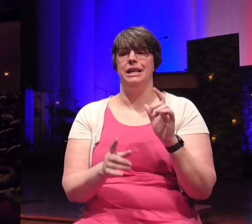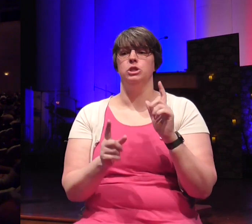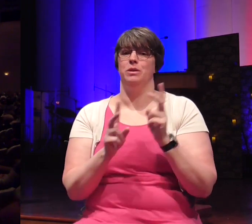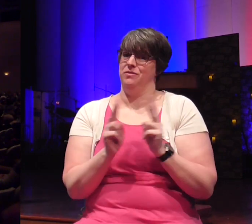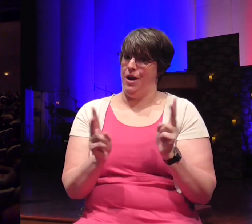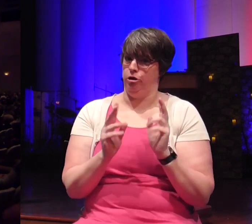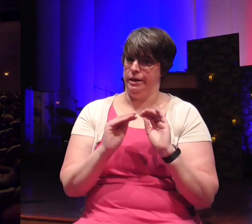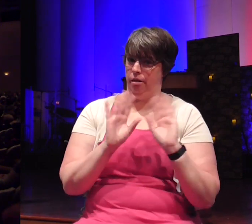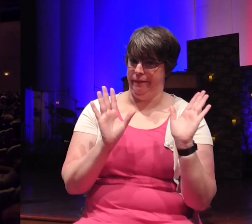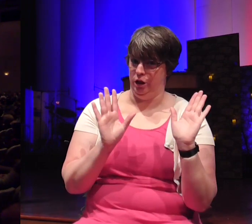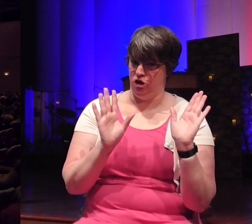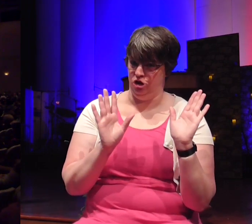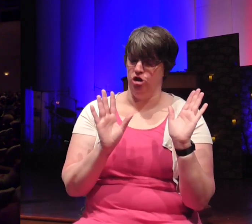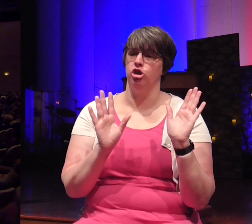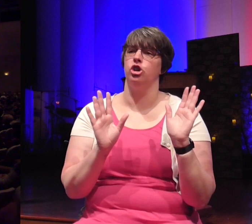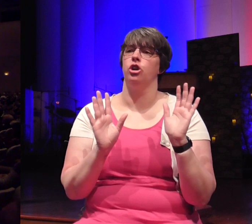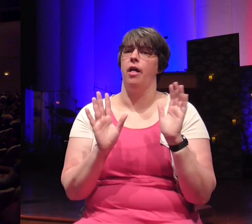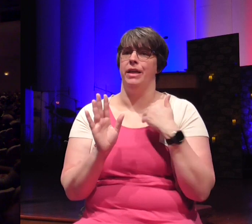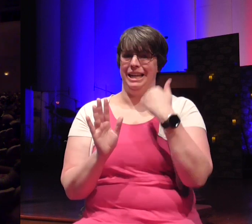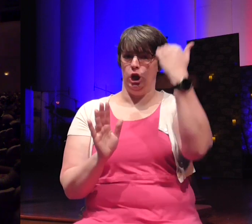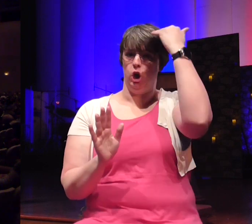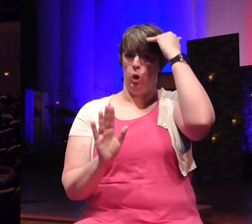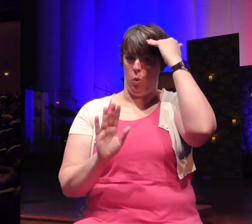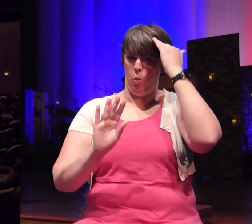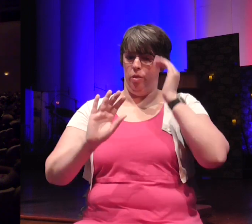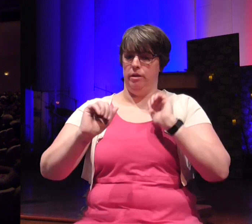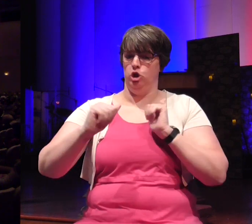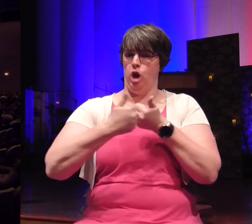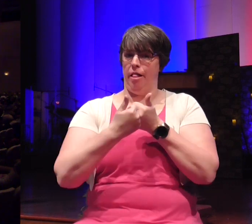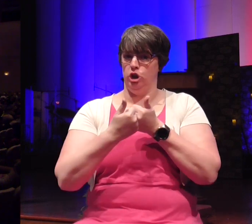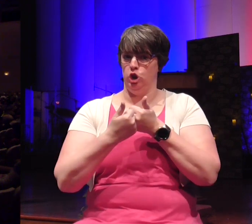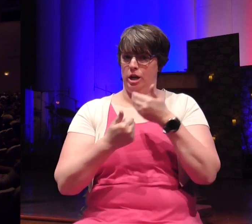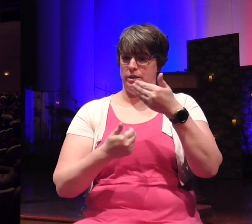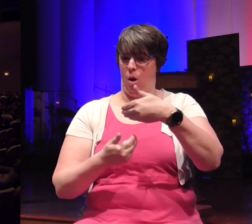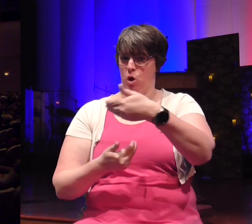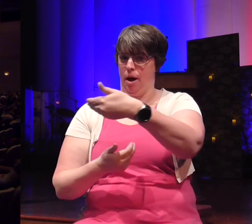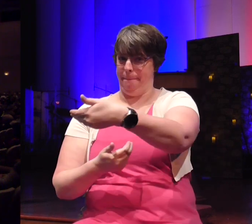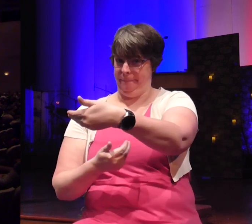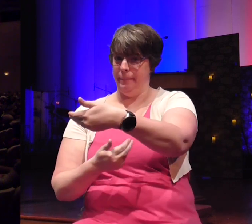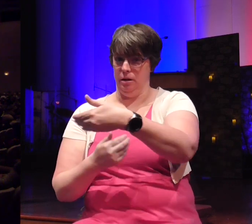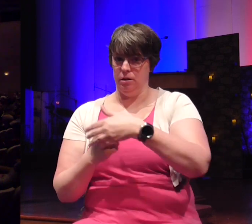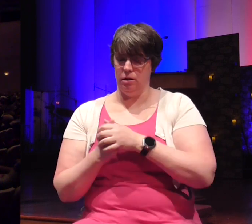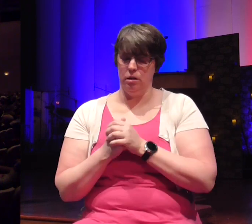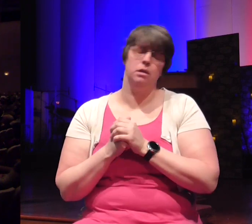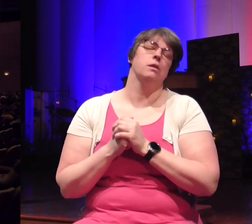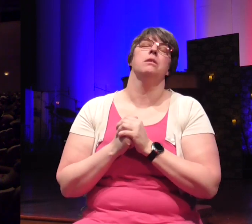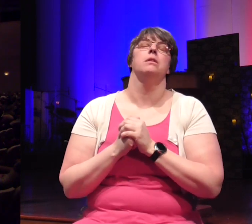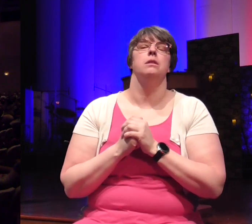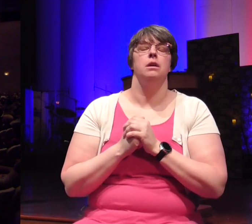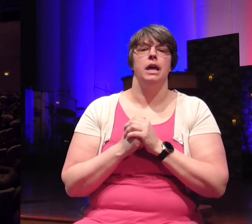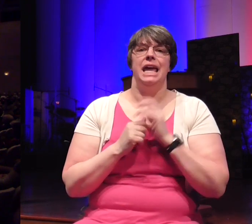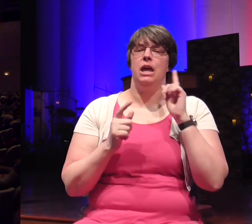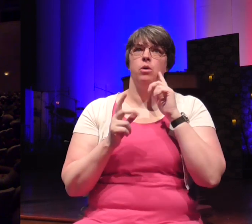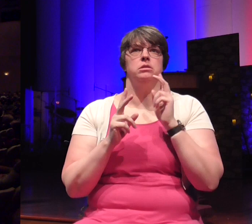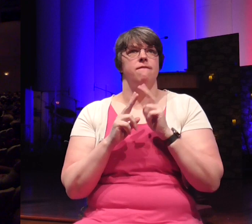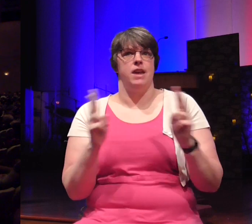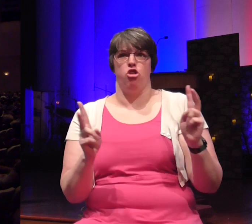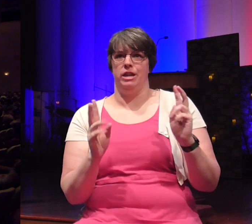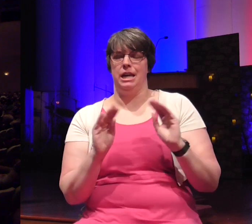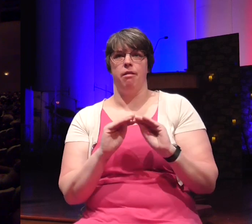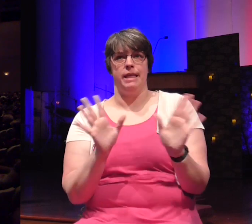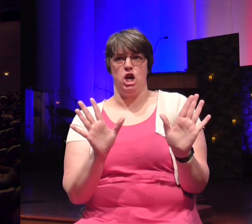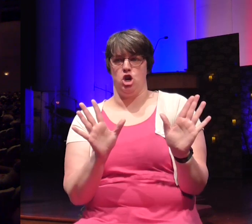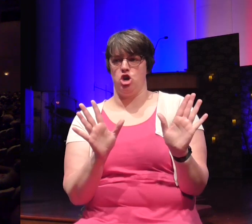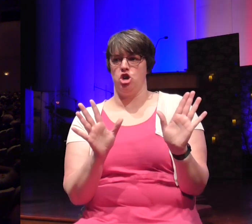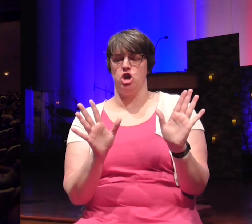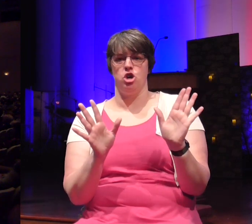clear of the challenges that were lying before him. He was very clear